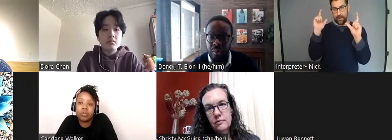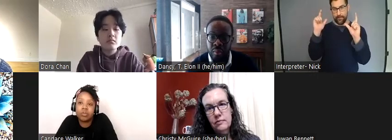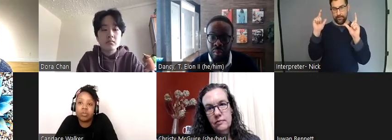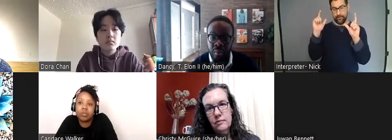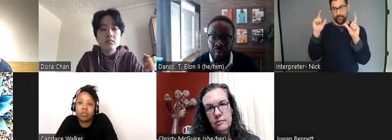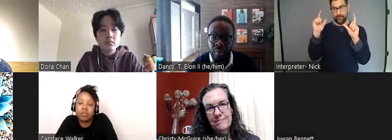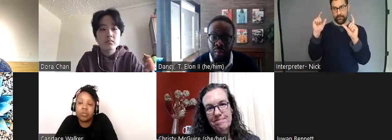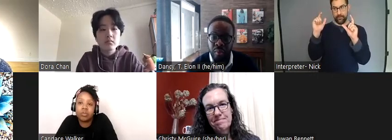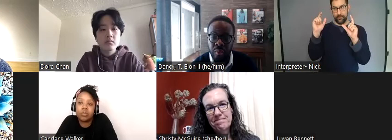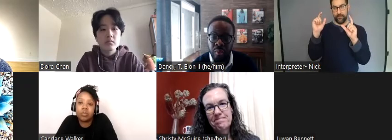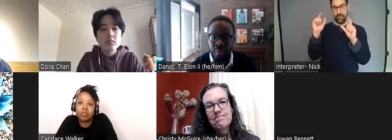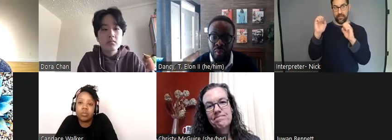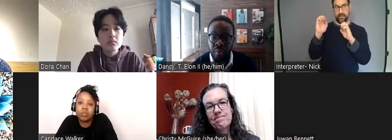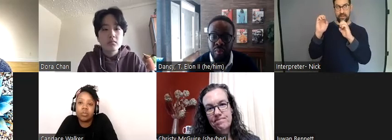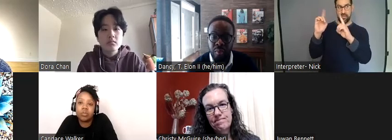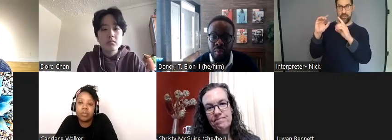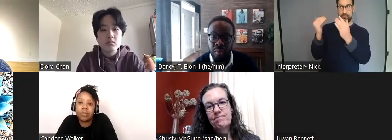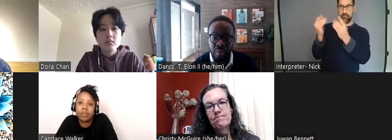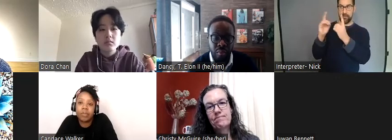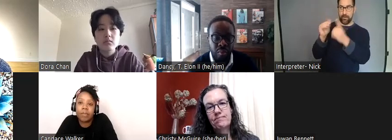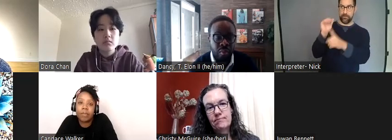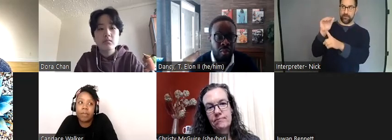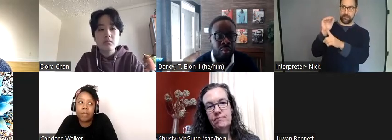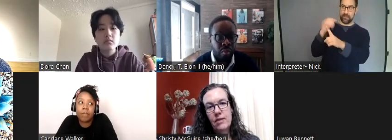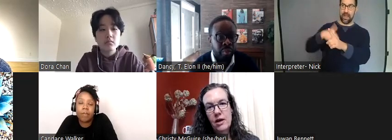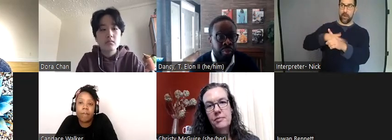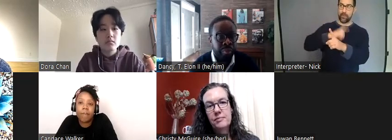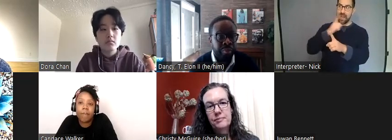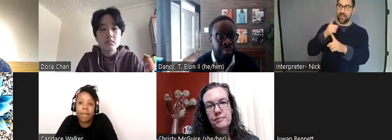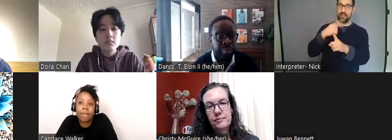like education departments to the reality that many students are facing.